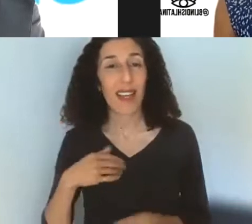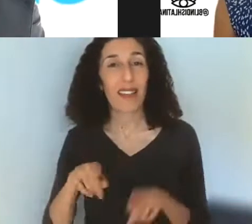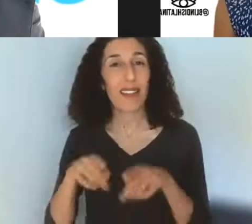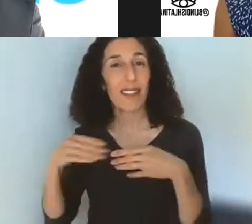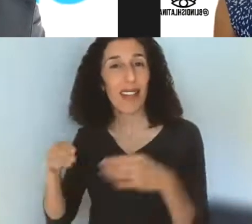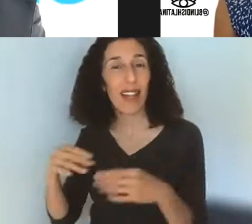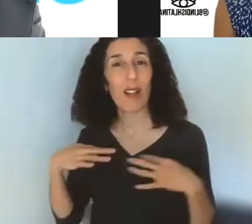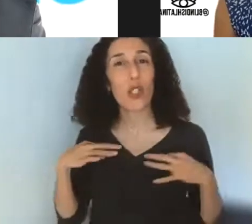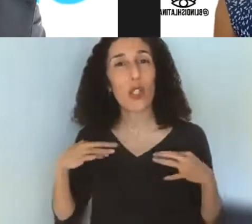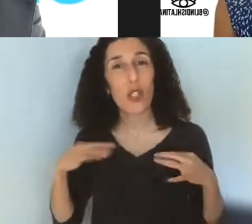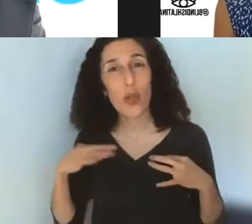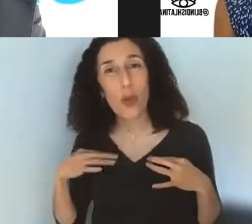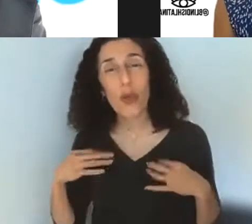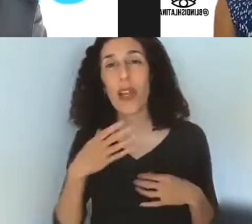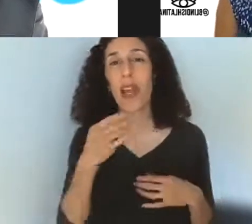I missed, Mariella?